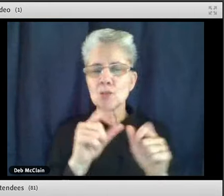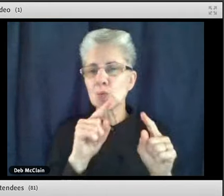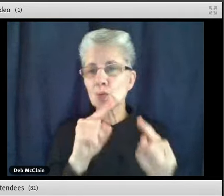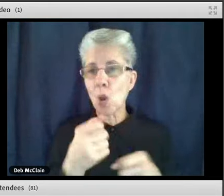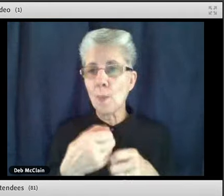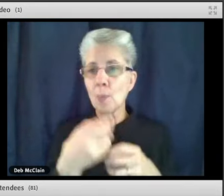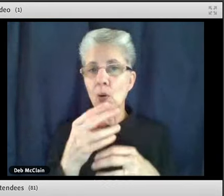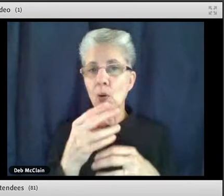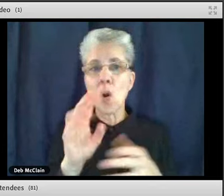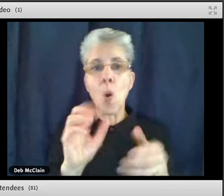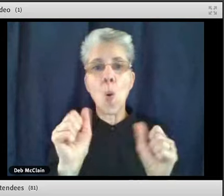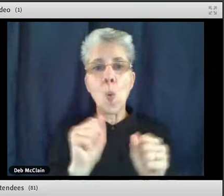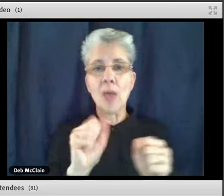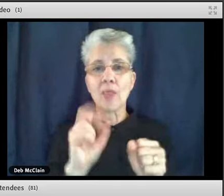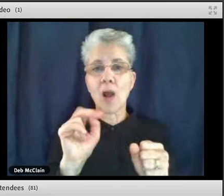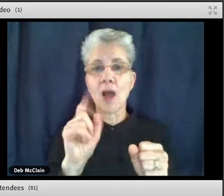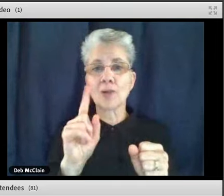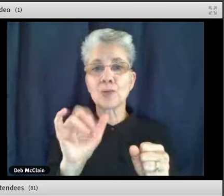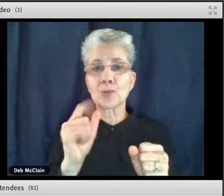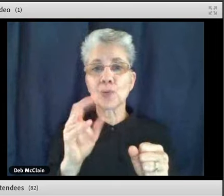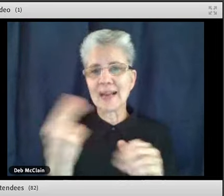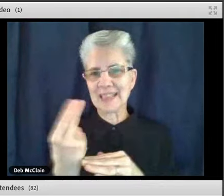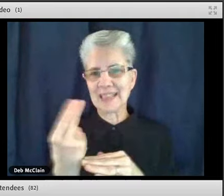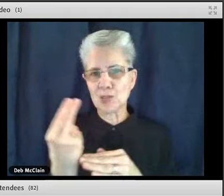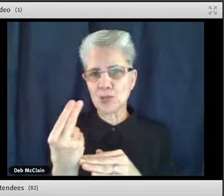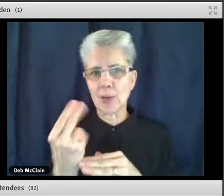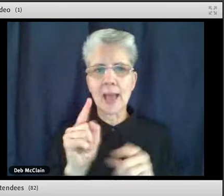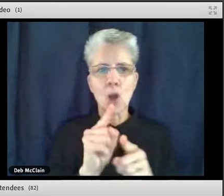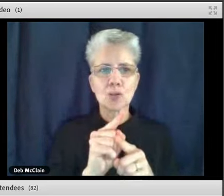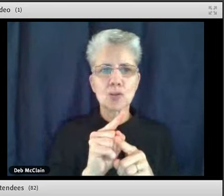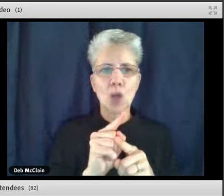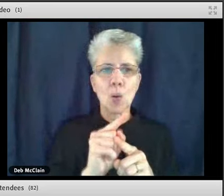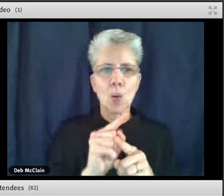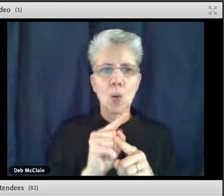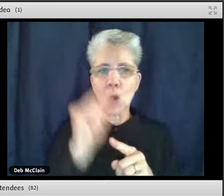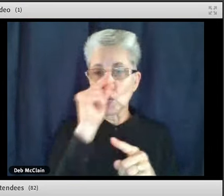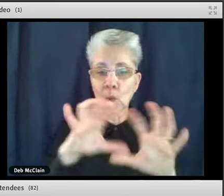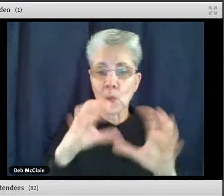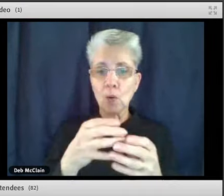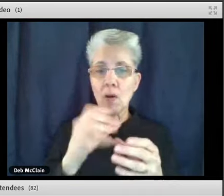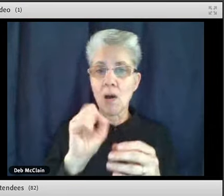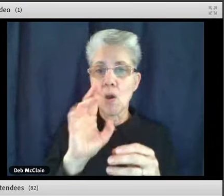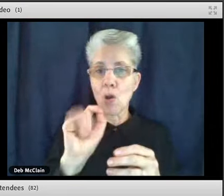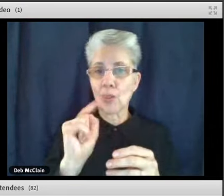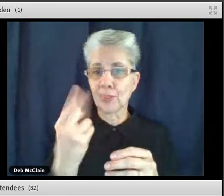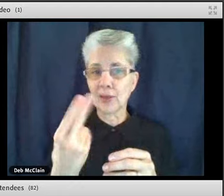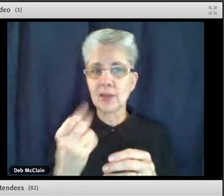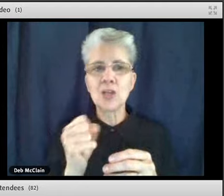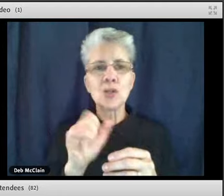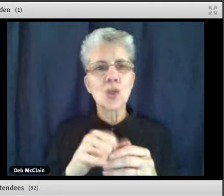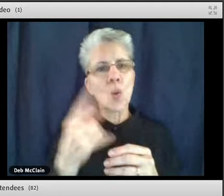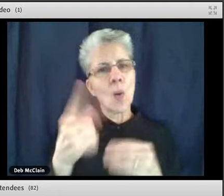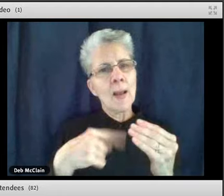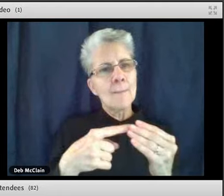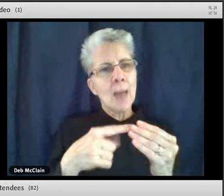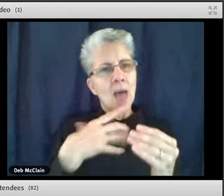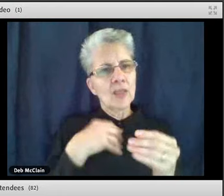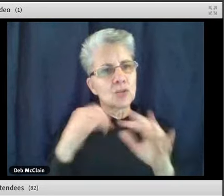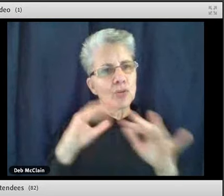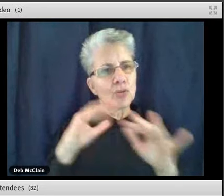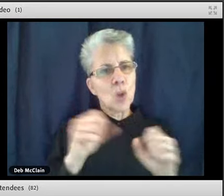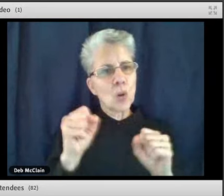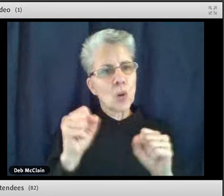You can look at Google Reverse Image, TinyEye, Veracity. These are all sites that will check pictures. And then Amnesty